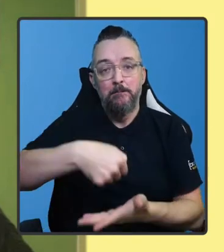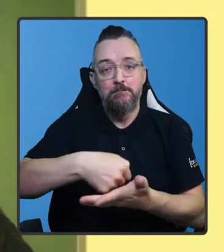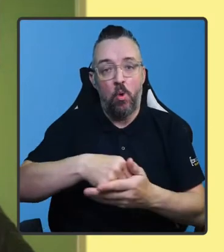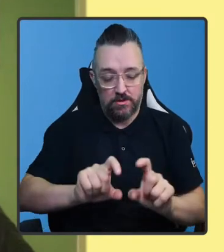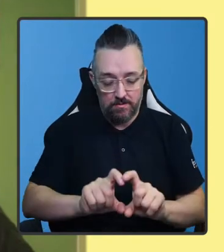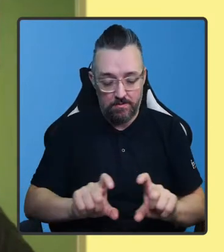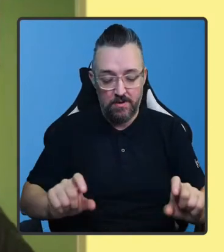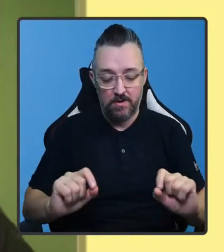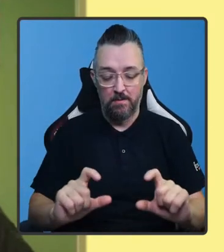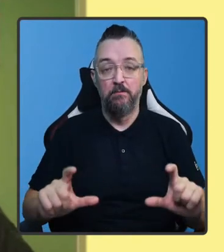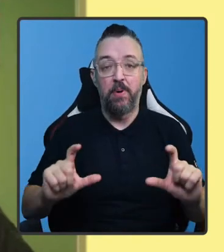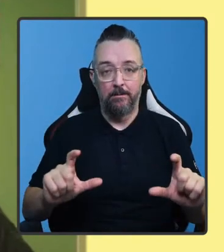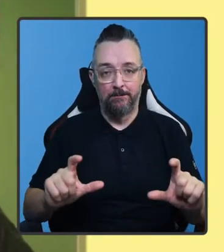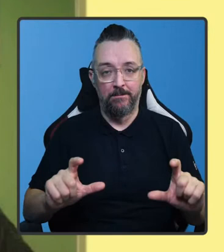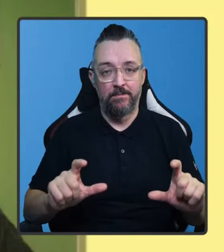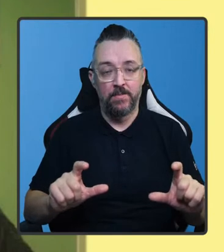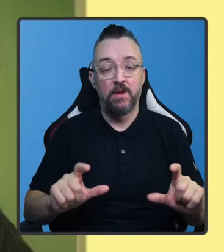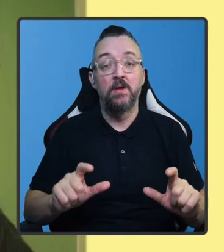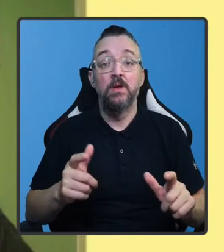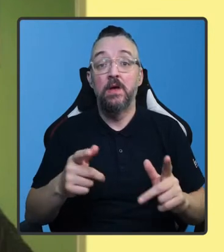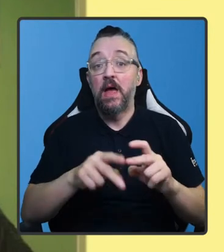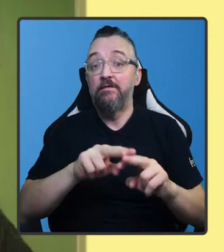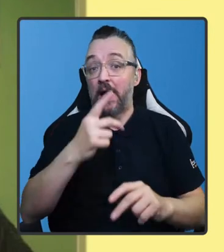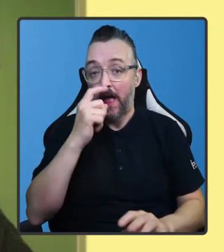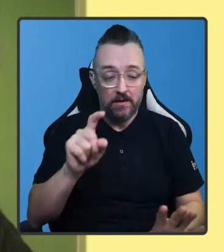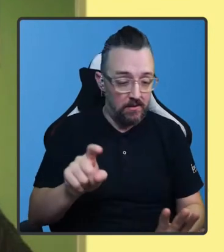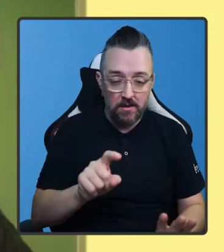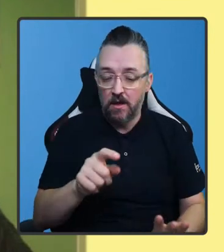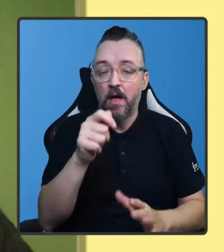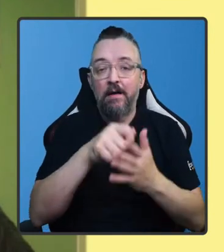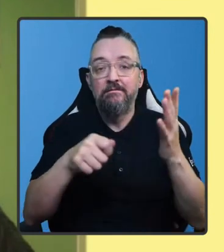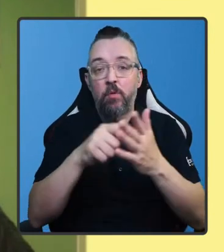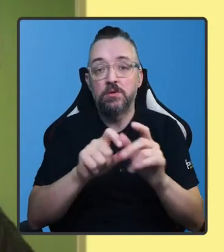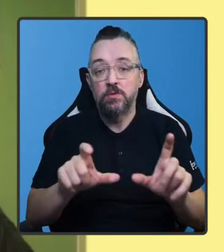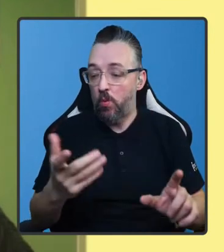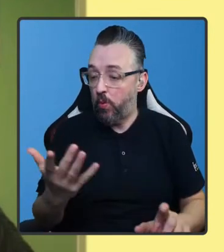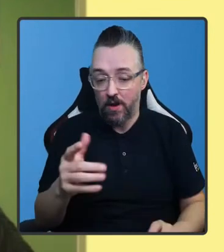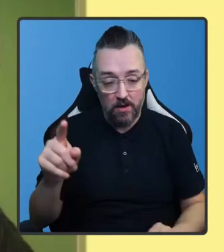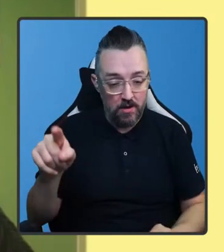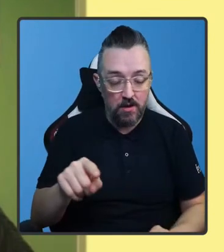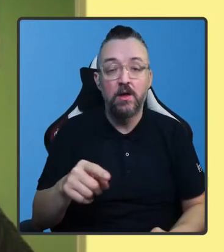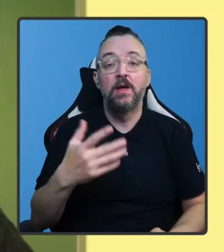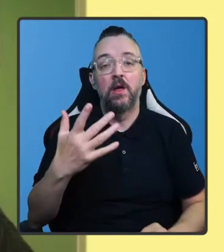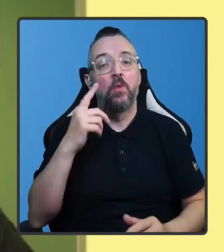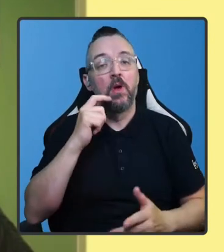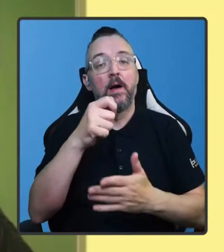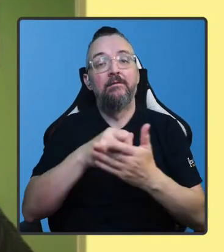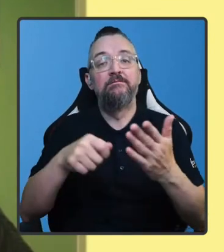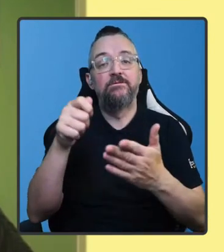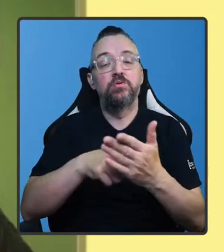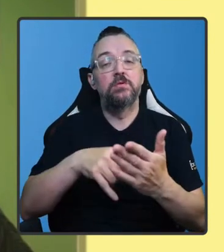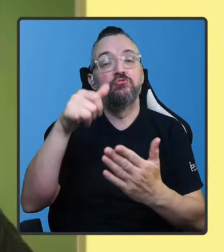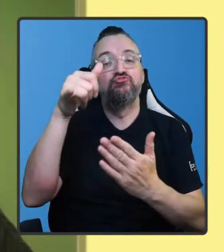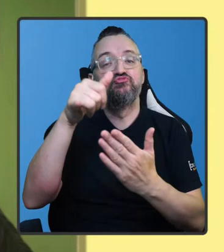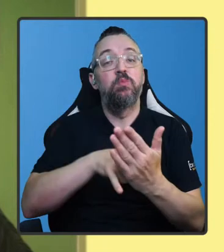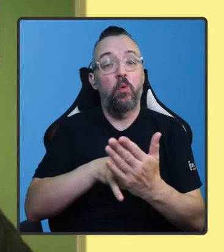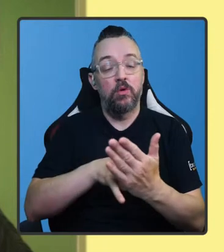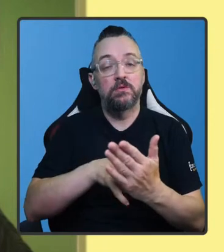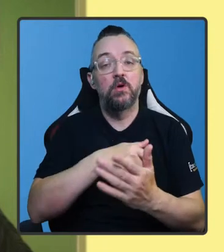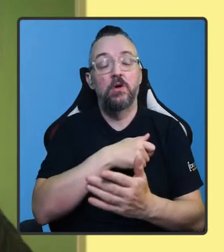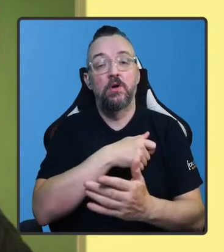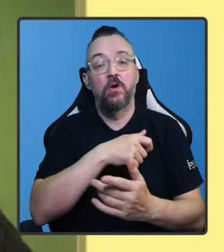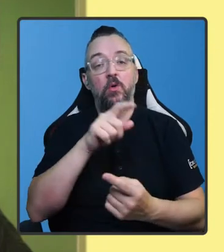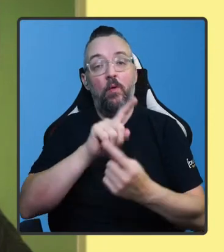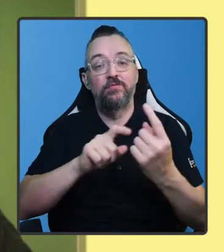screen. So if you can locate your voting button now, and we'll vote on the report of the Conferences Committee and these